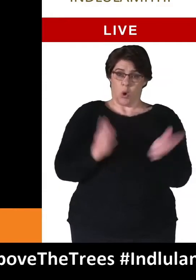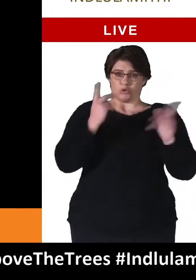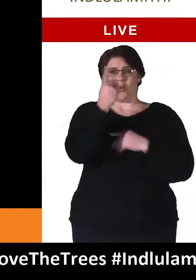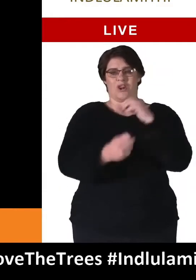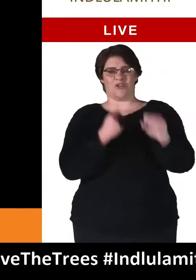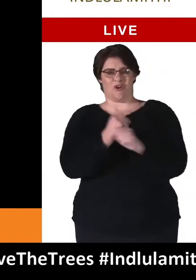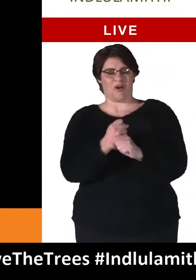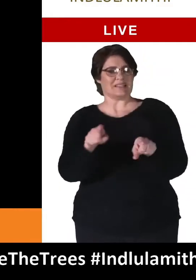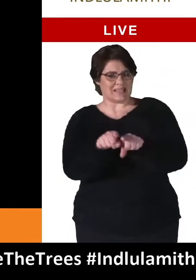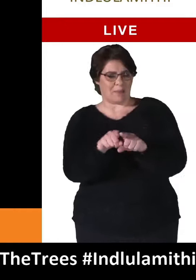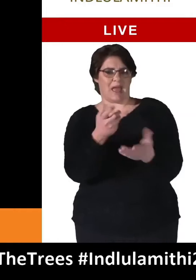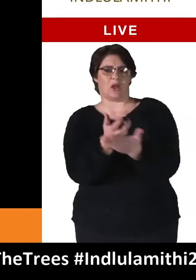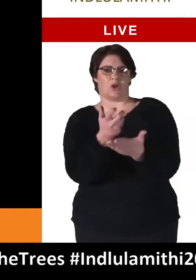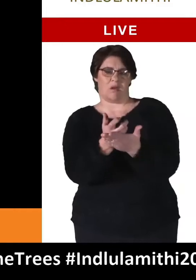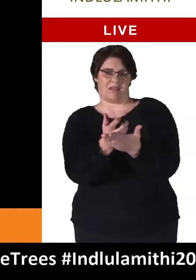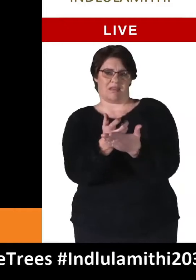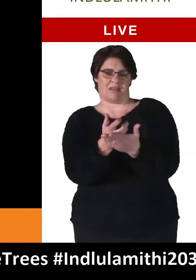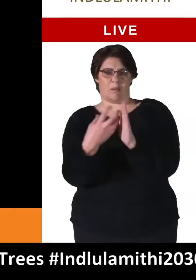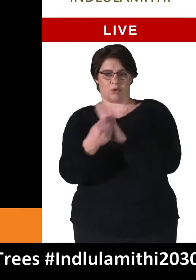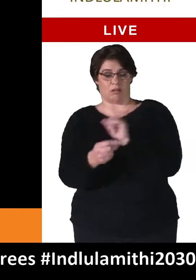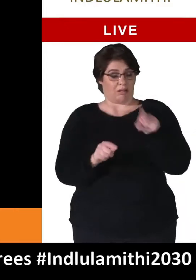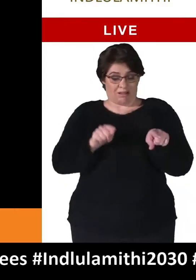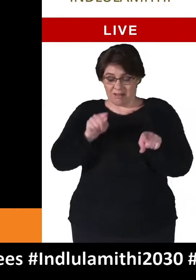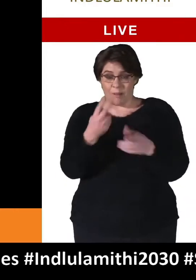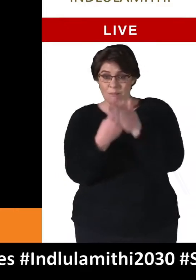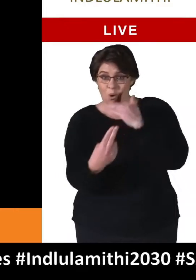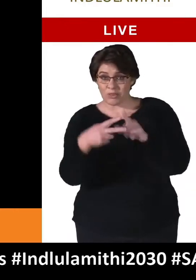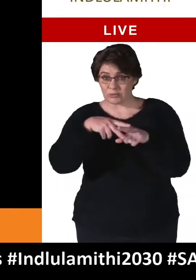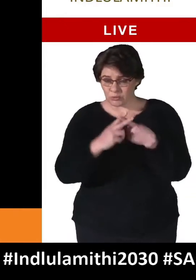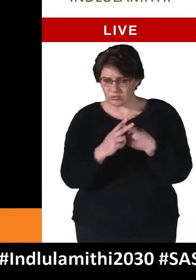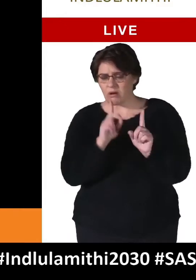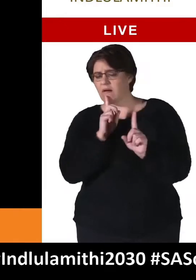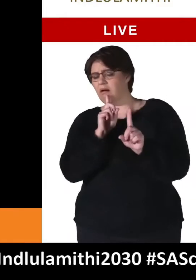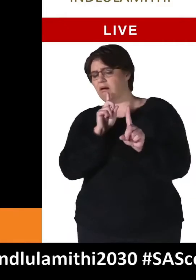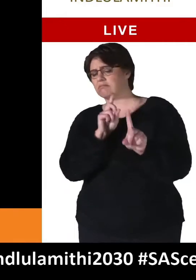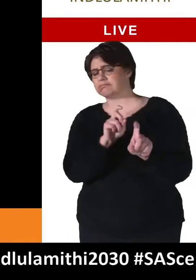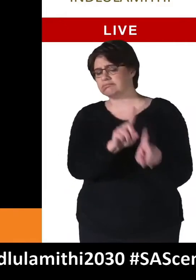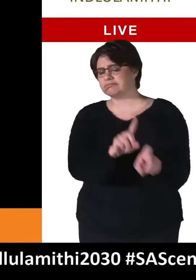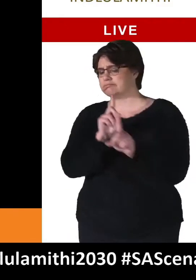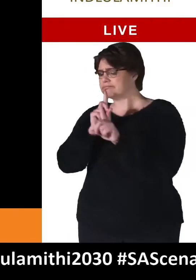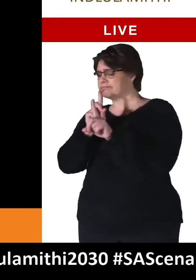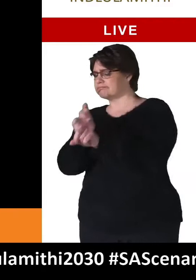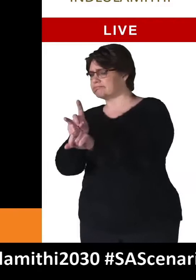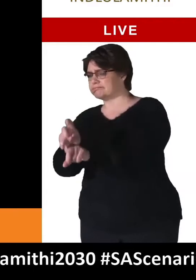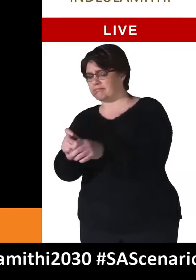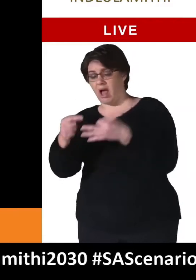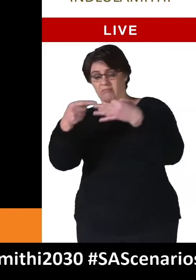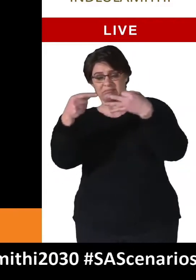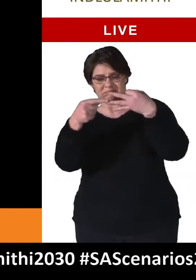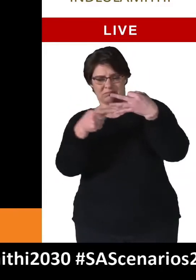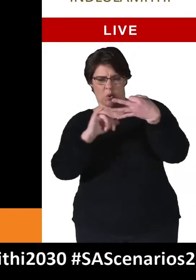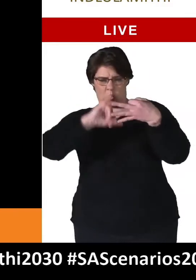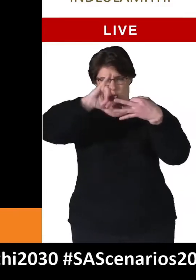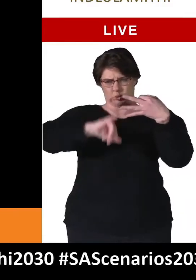economic modeling. Both tools help us track which of the 3 scenarios is becoming